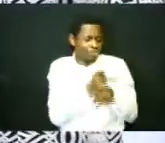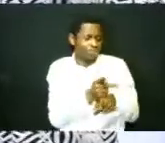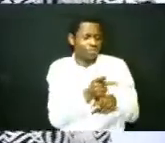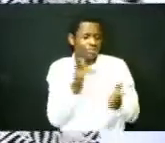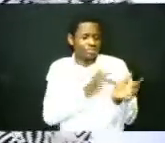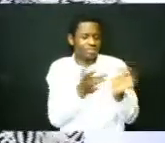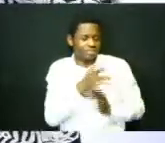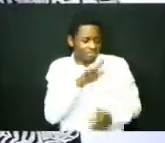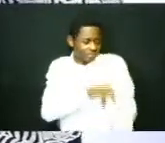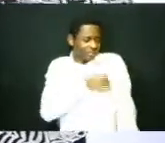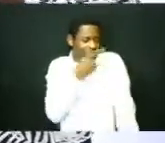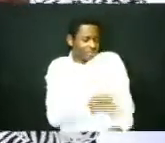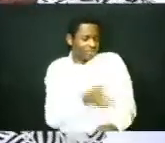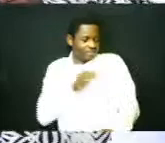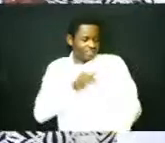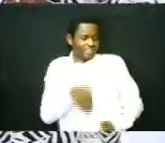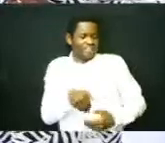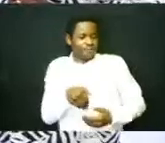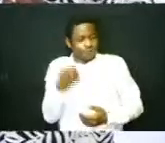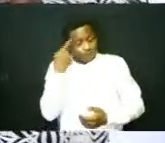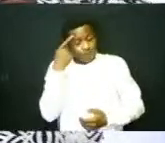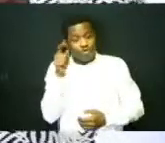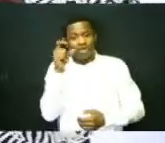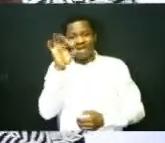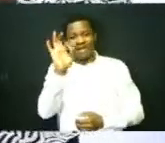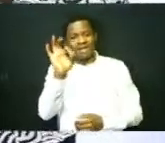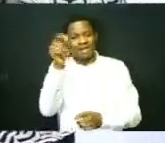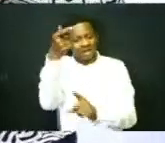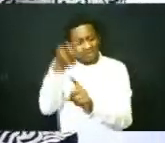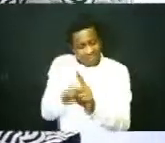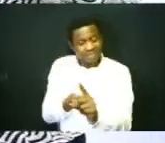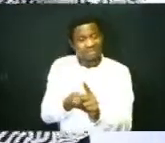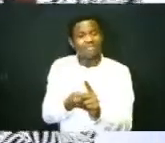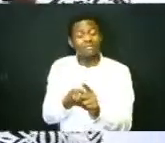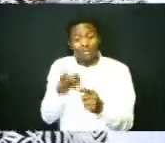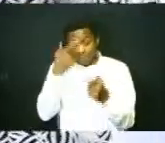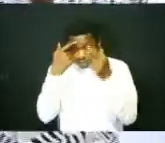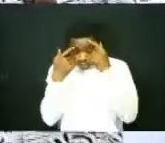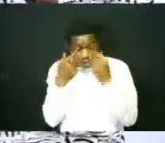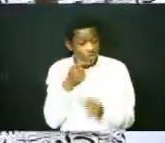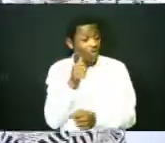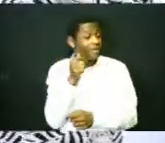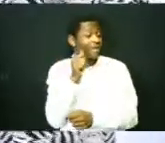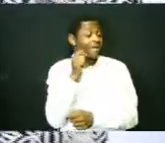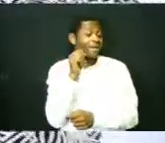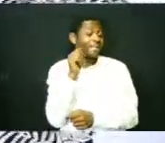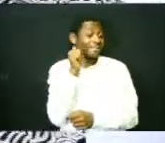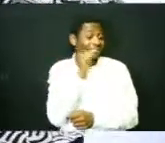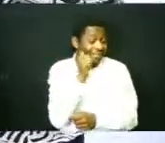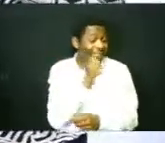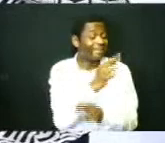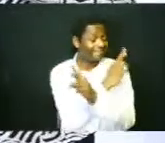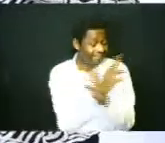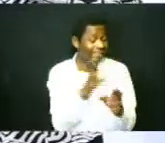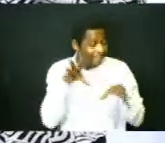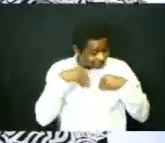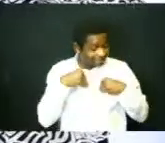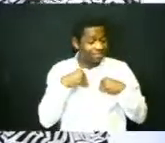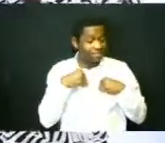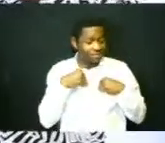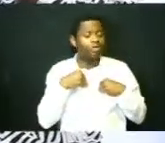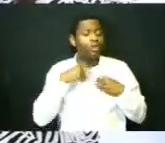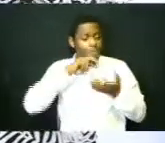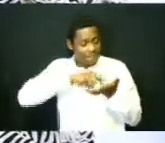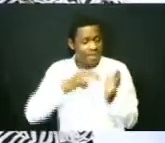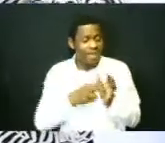because she was prepared to carry that, not what your crowd will say, obey. We are saying that she found favor with